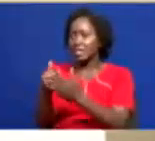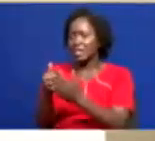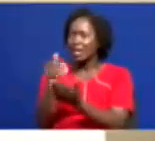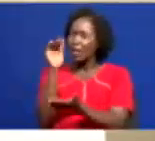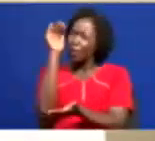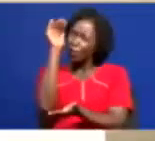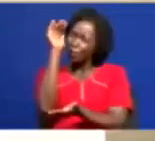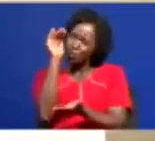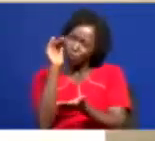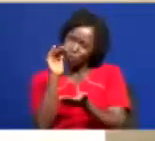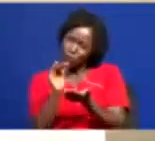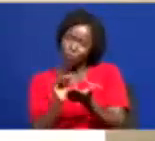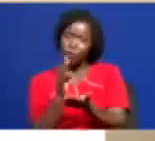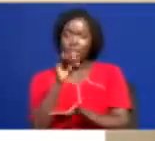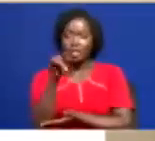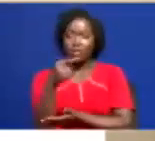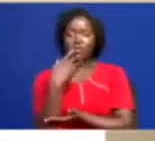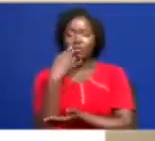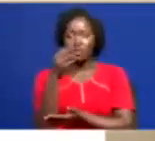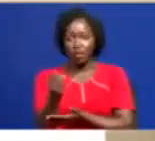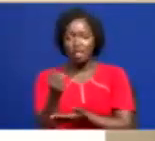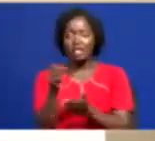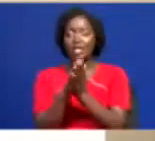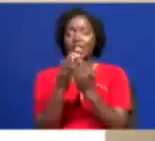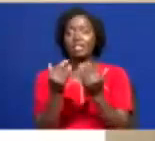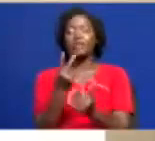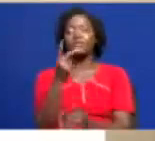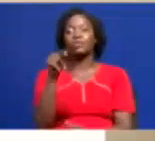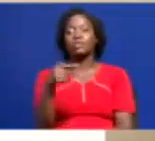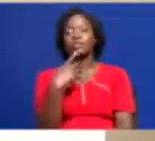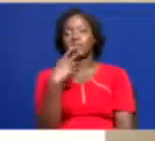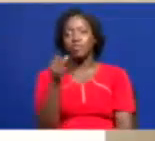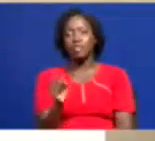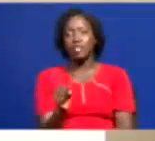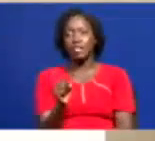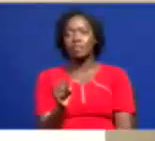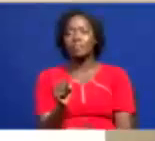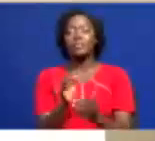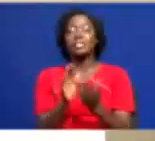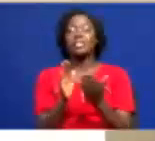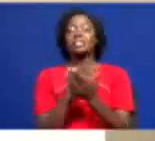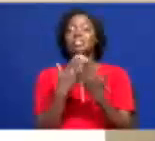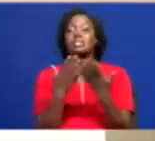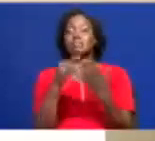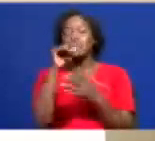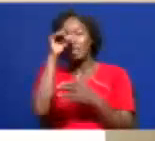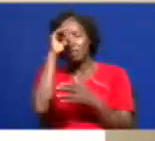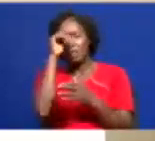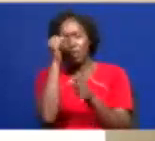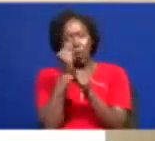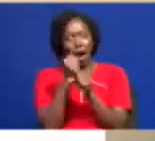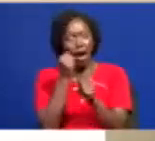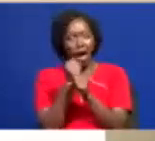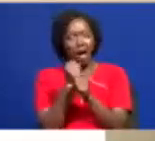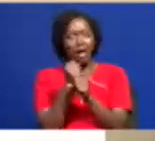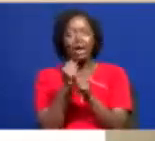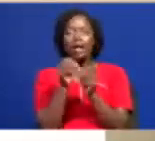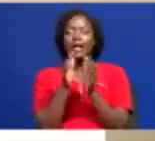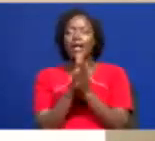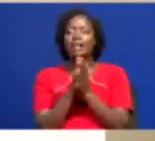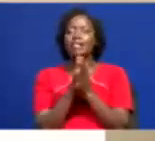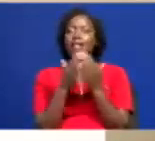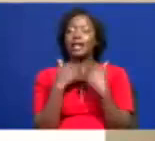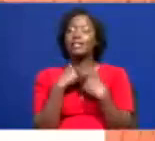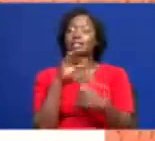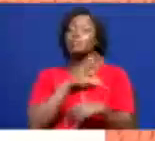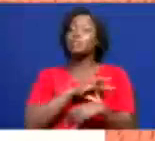Ikateremka ikawa 3500 na sasa iko 2500. Hiyo ni kitu serikali imefanya na hiyo iko na